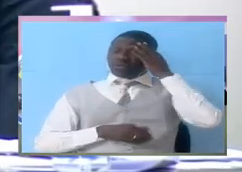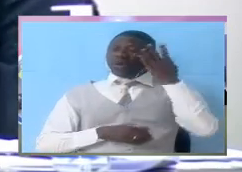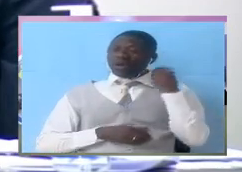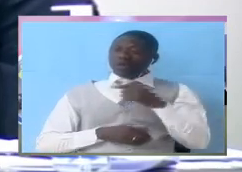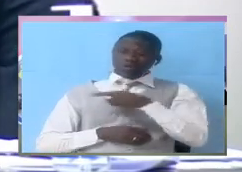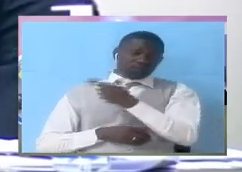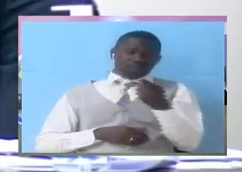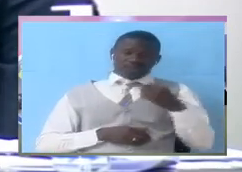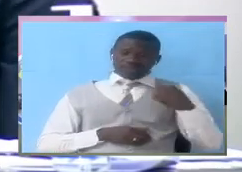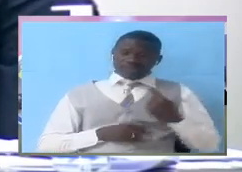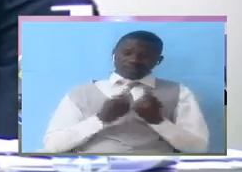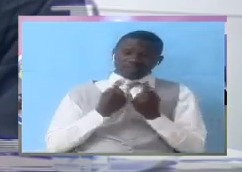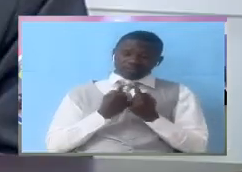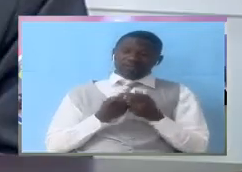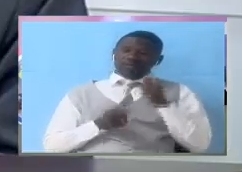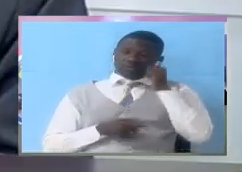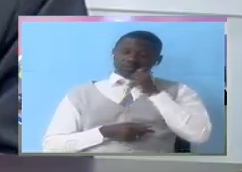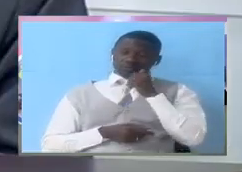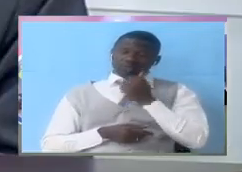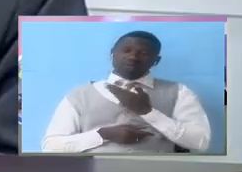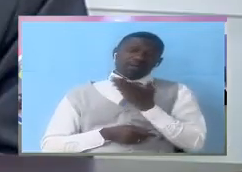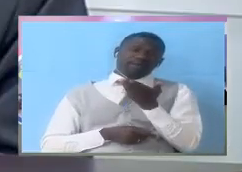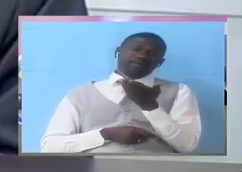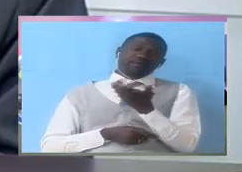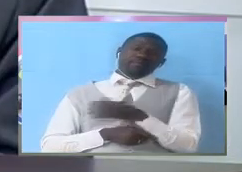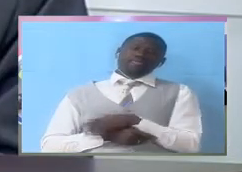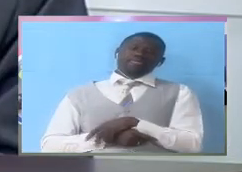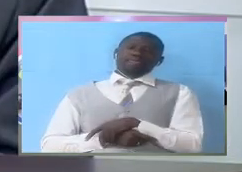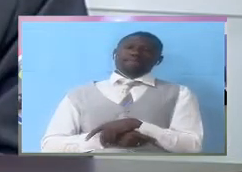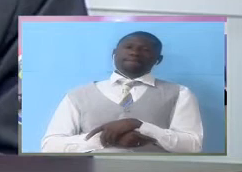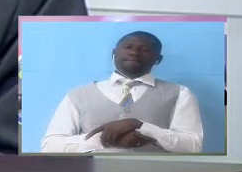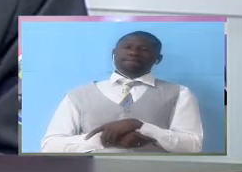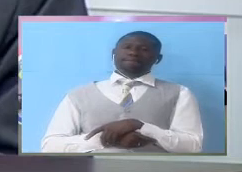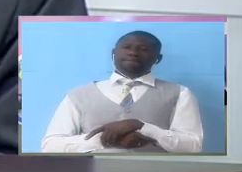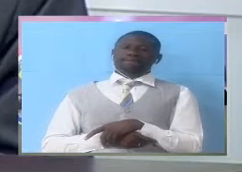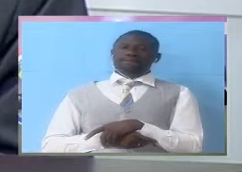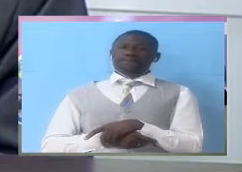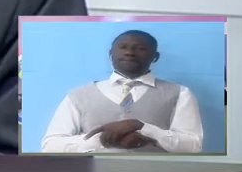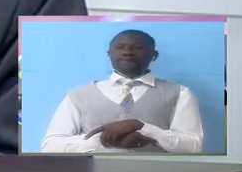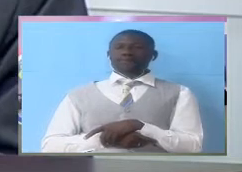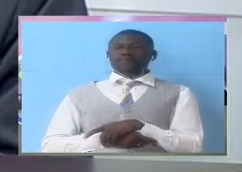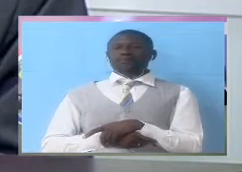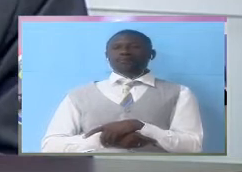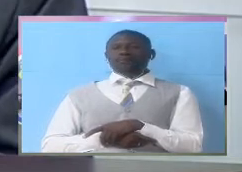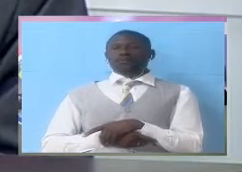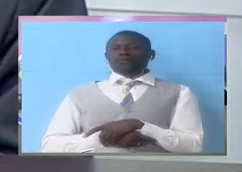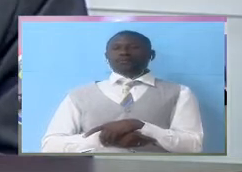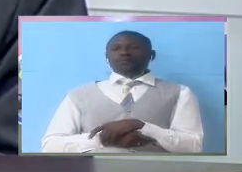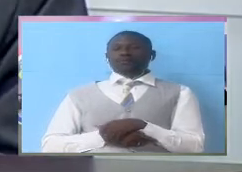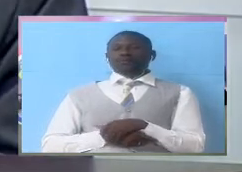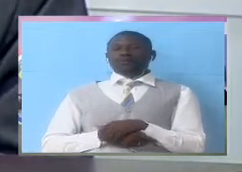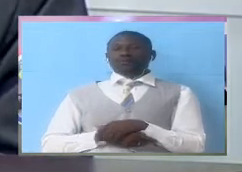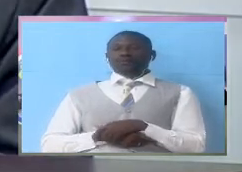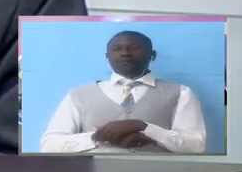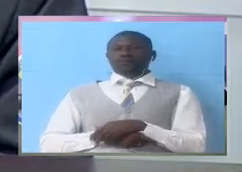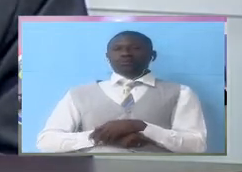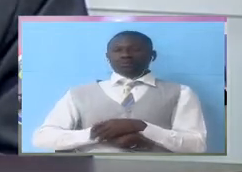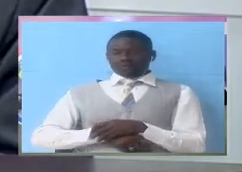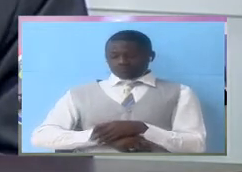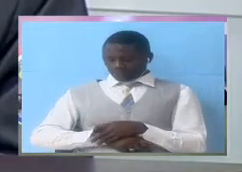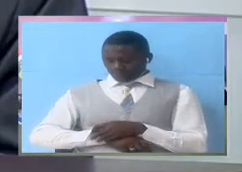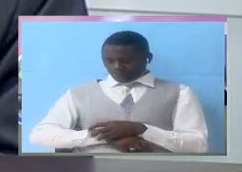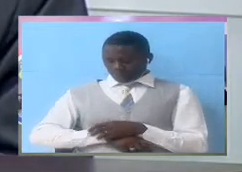be used. Te nak do muna wax ne dang ci xamul dara de ndaxte yow liggey xam nga ci wali loi liggey nga ci wali attekay liggey